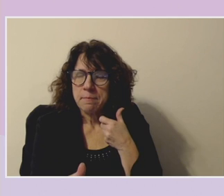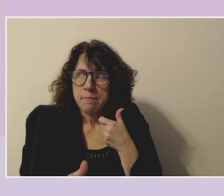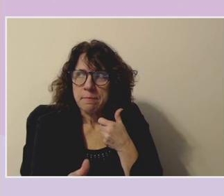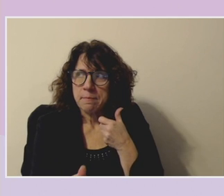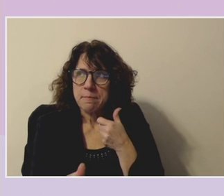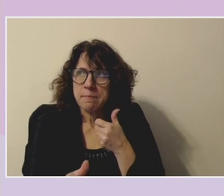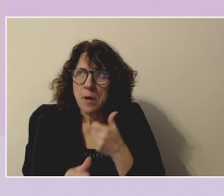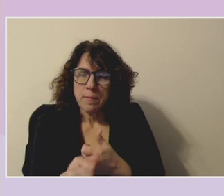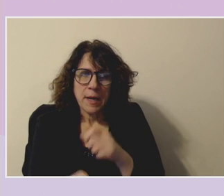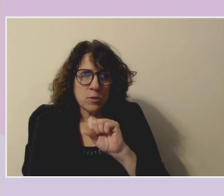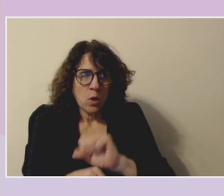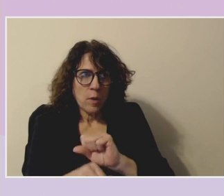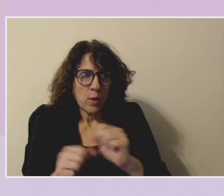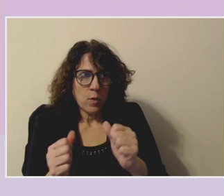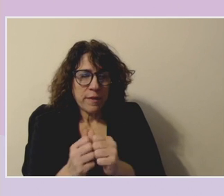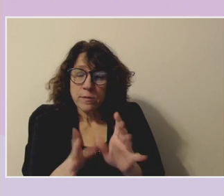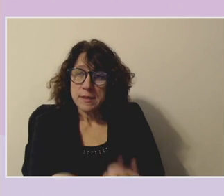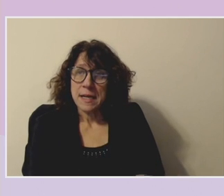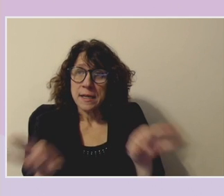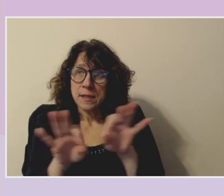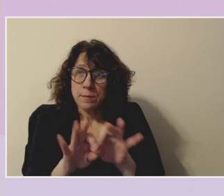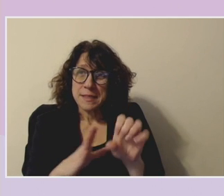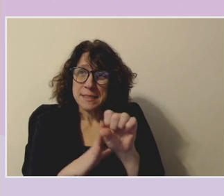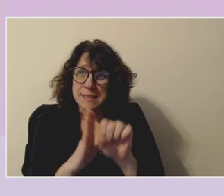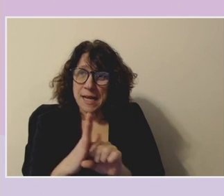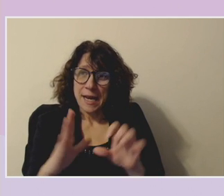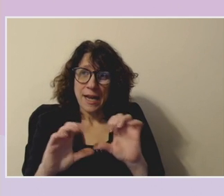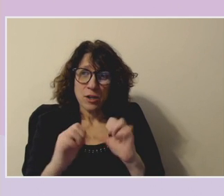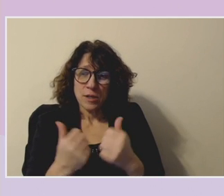process. Because as a state agency, I know